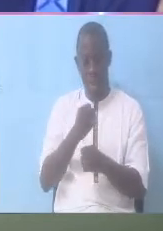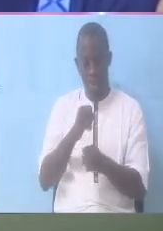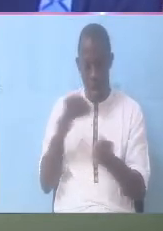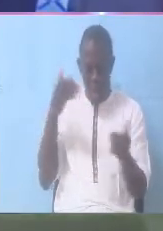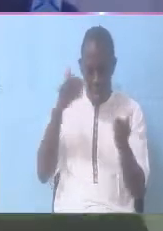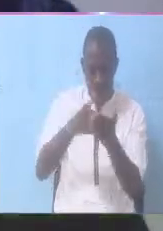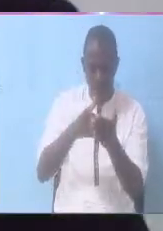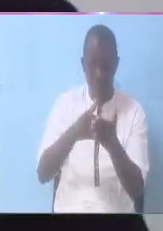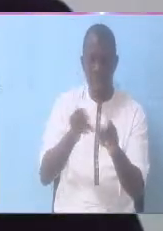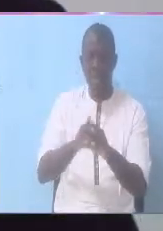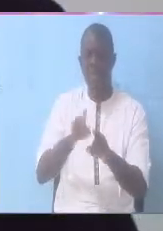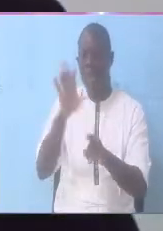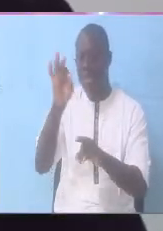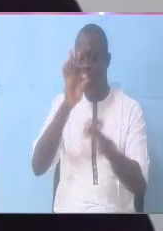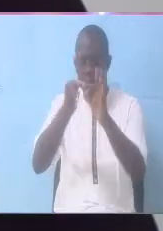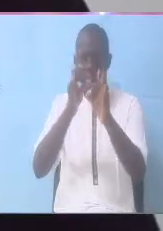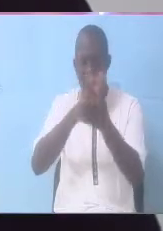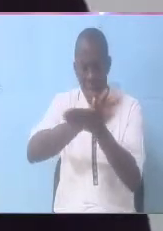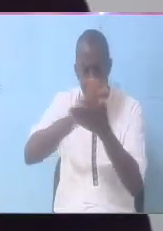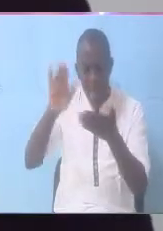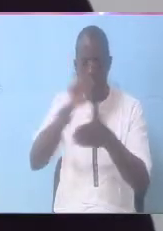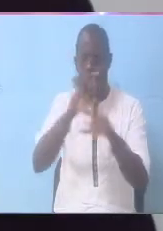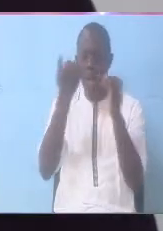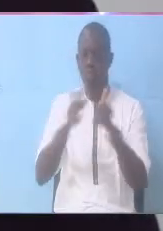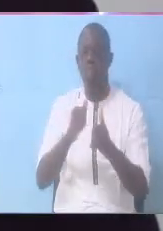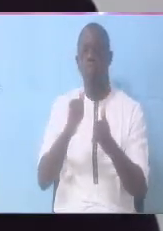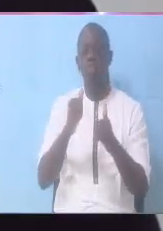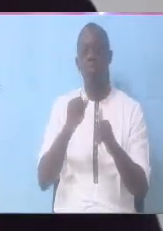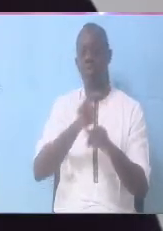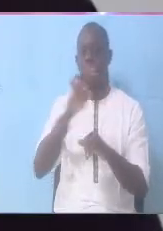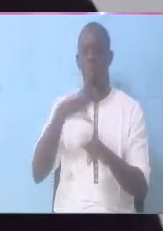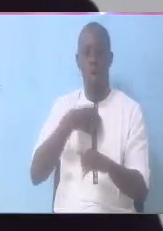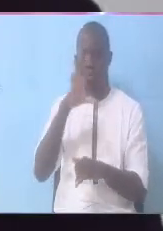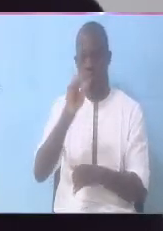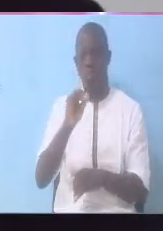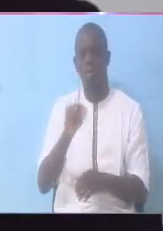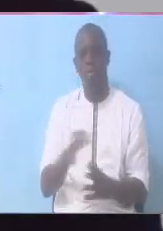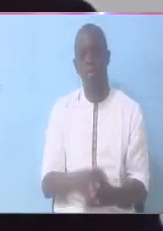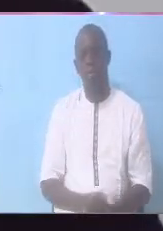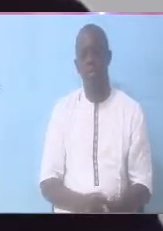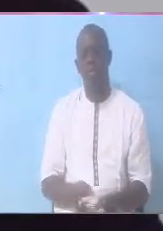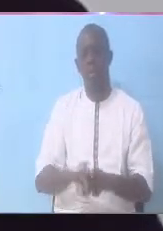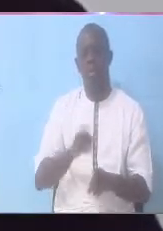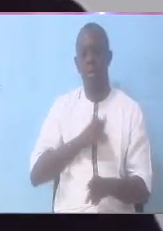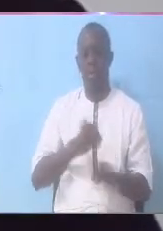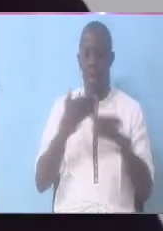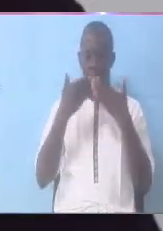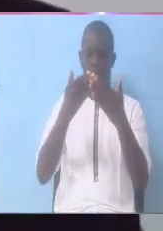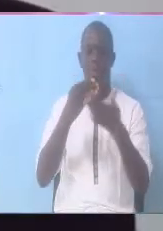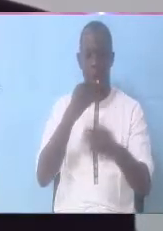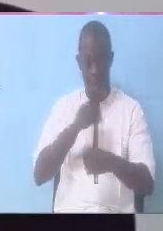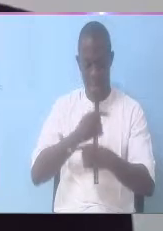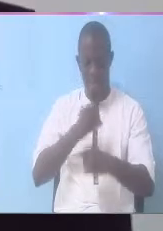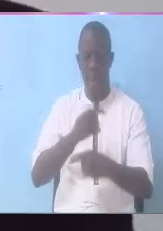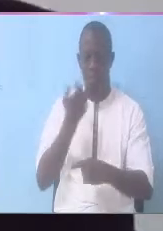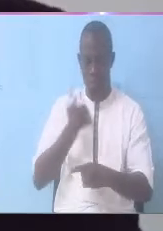or connect the dots? I'm giving the panel and the Gambian population to come to that conclusion,